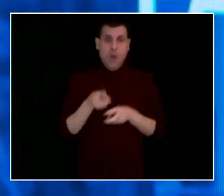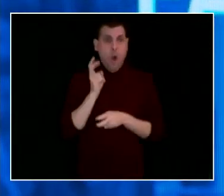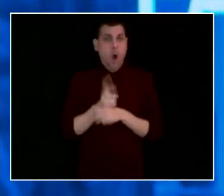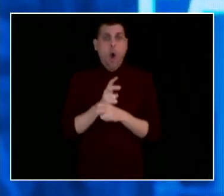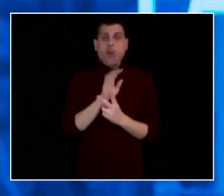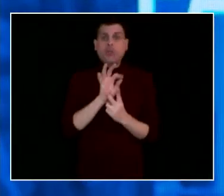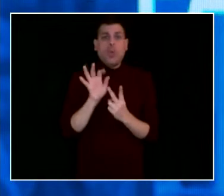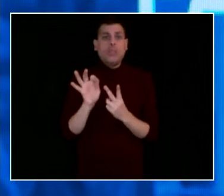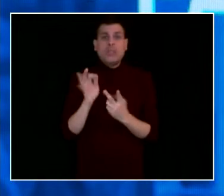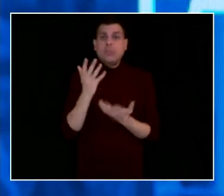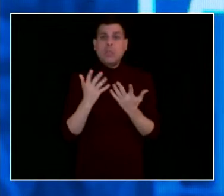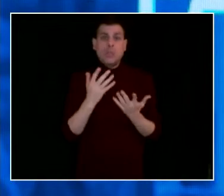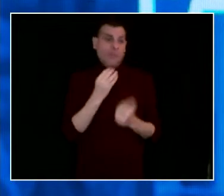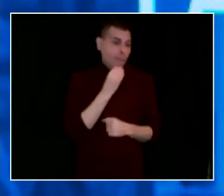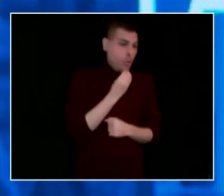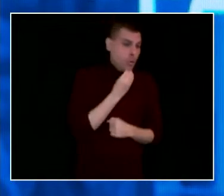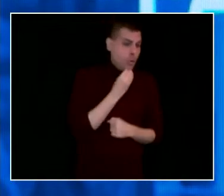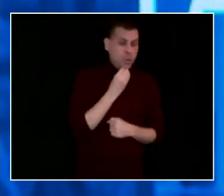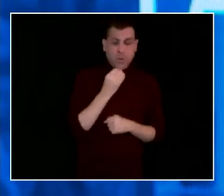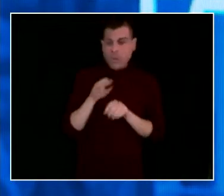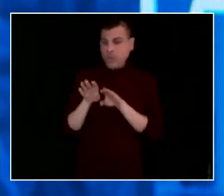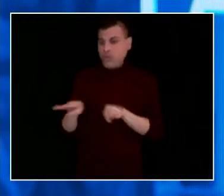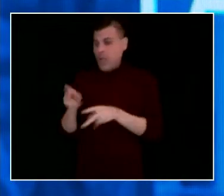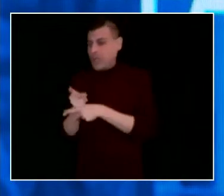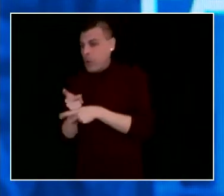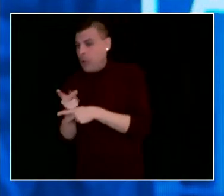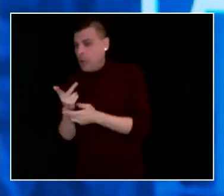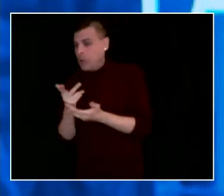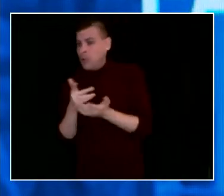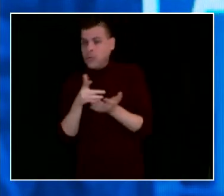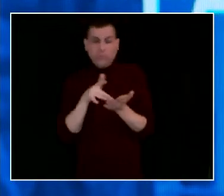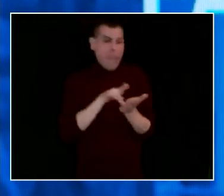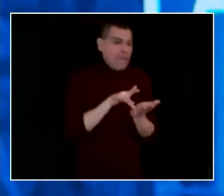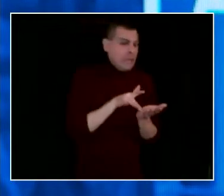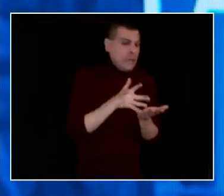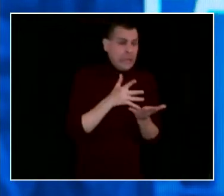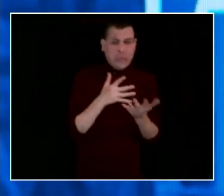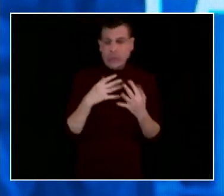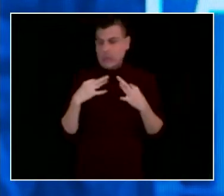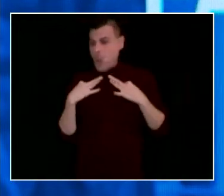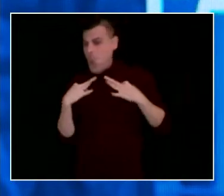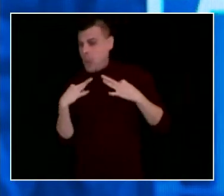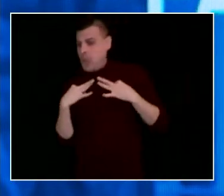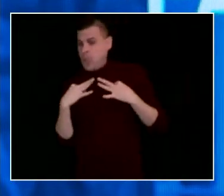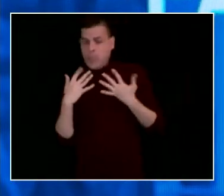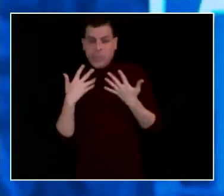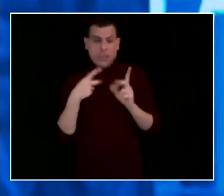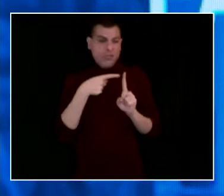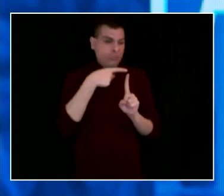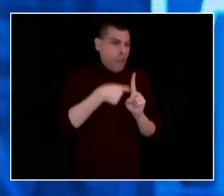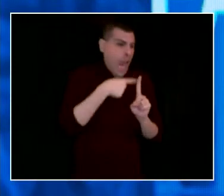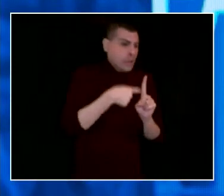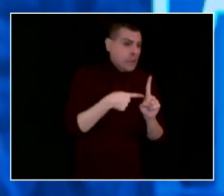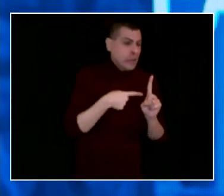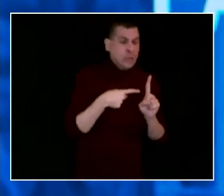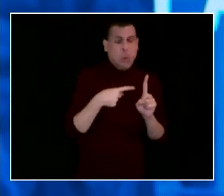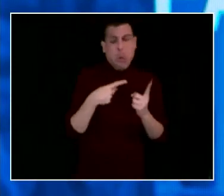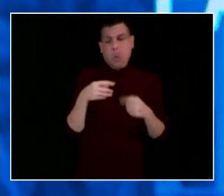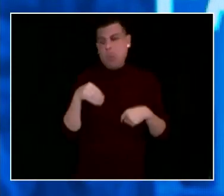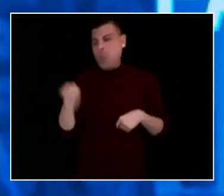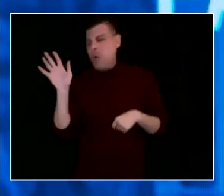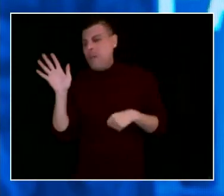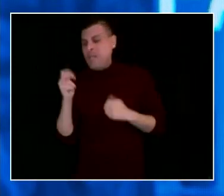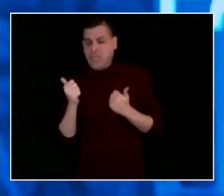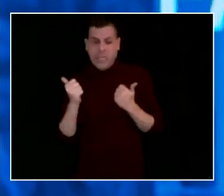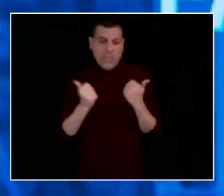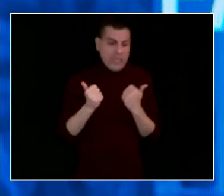or childcare, medicine or clothing, making the rent or moving out.